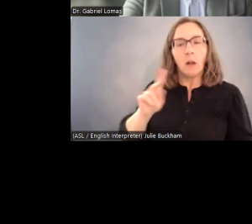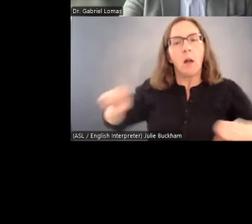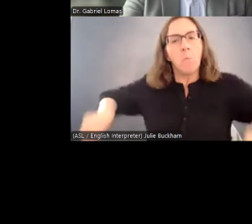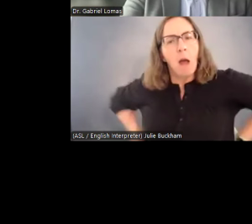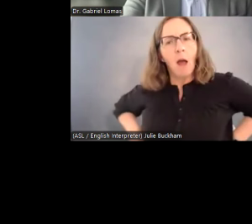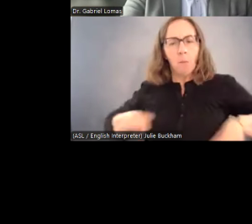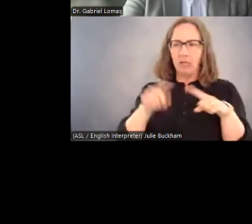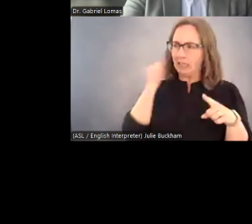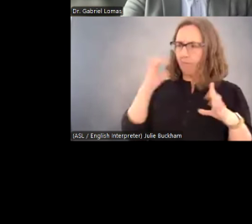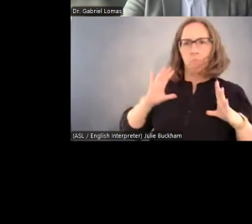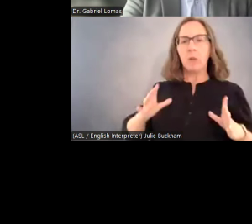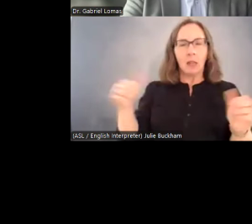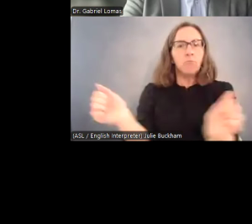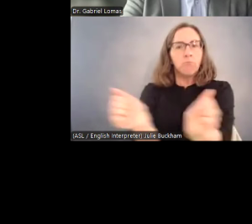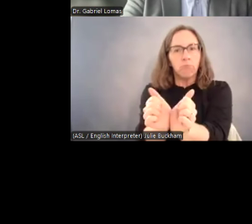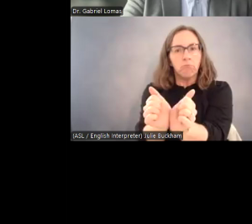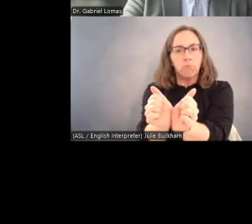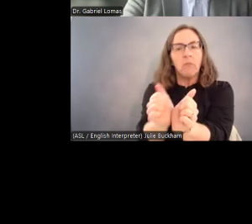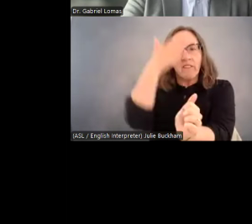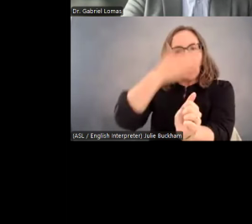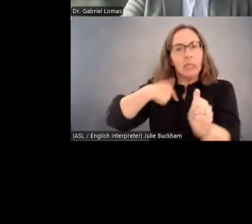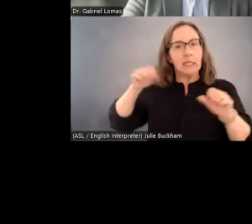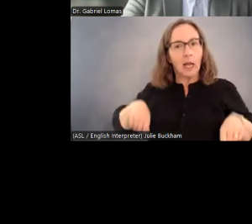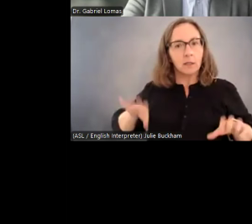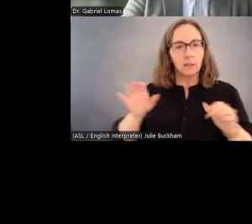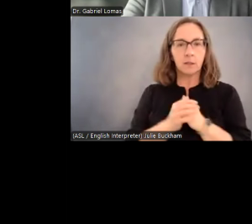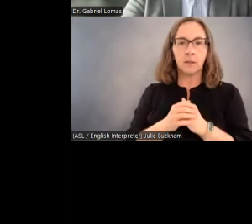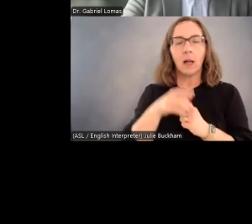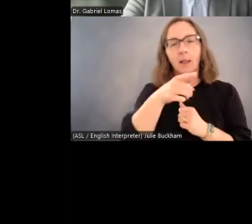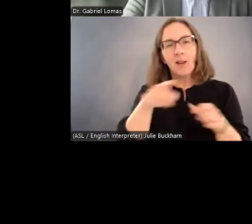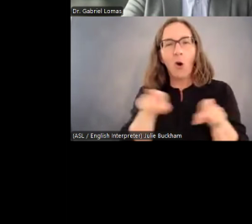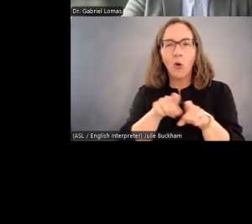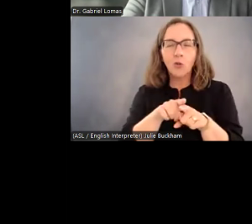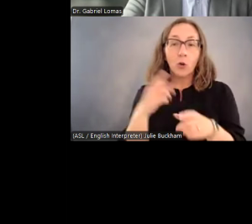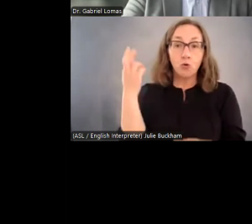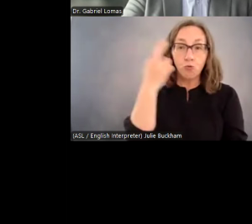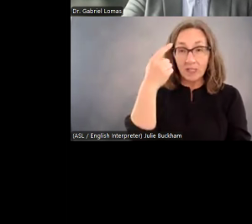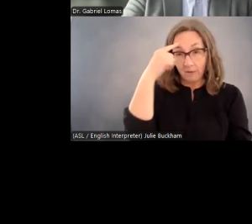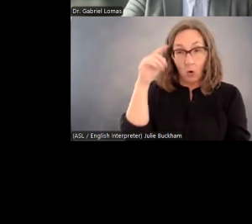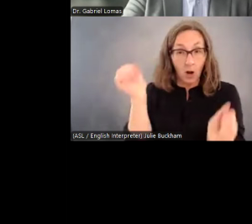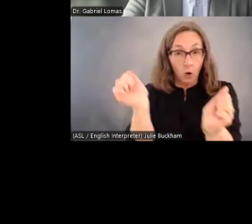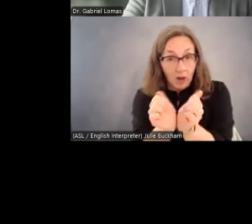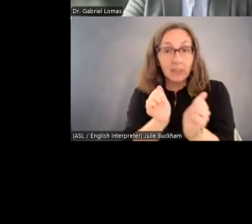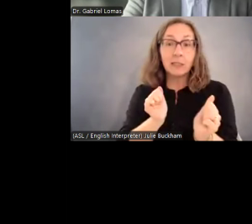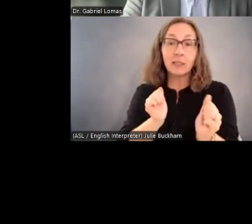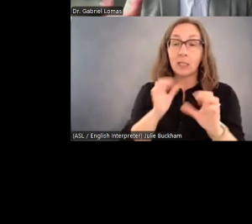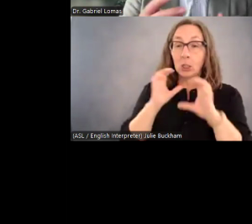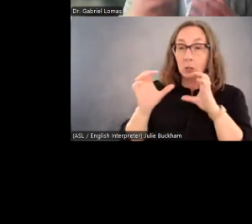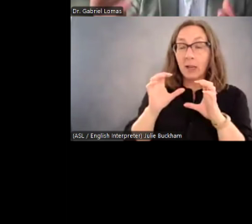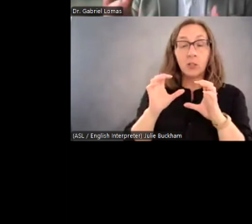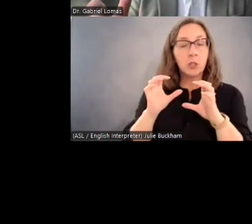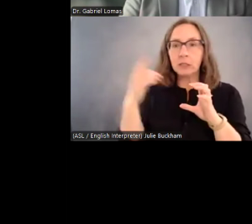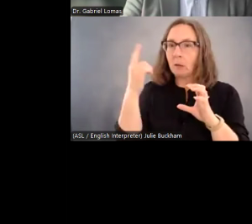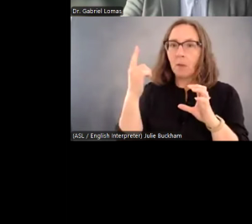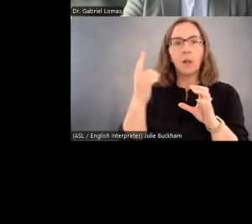Establish preliminary communication to advise the suspect the reason for the arrest and determine the need for communication auxiliary aid. So just